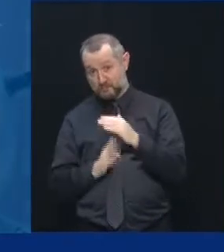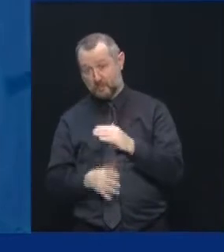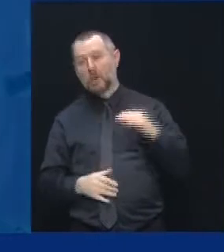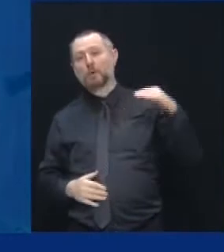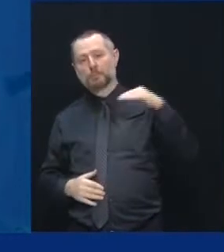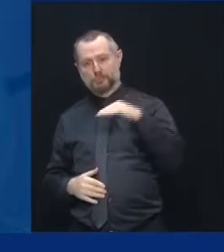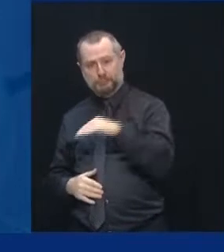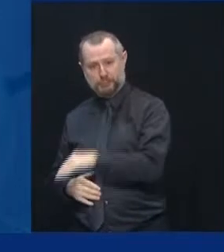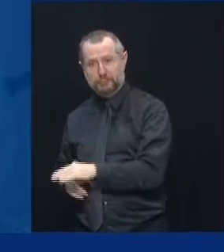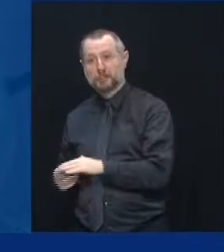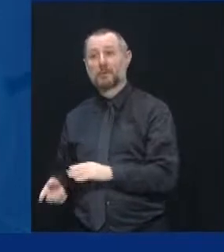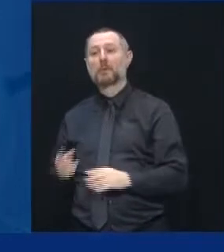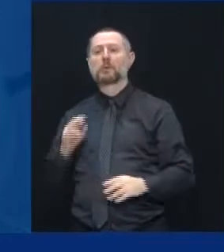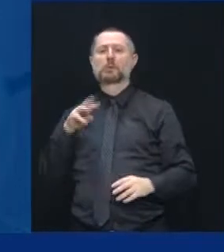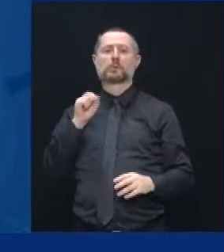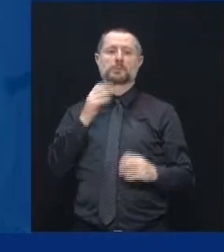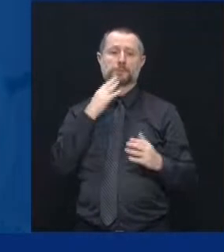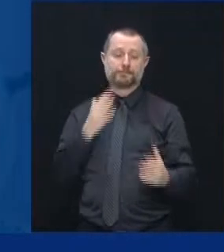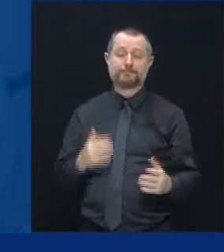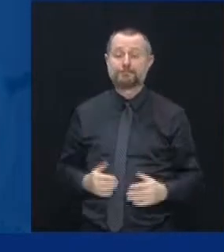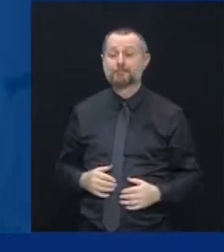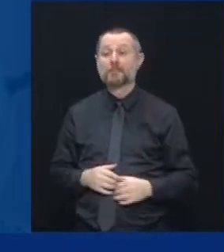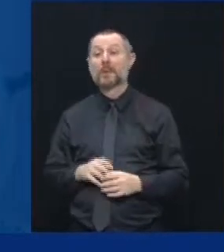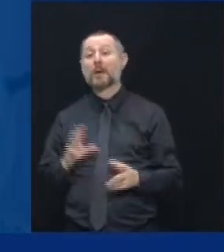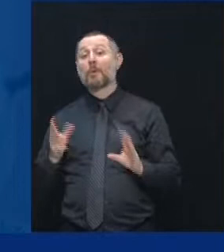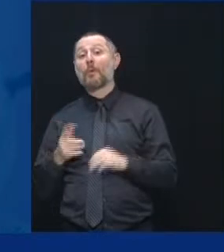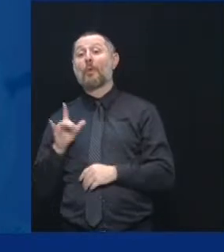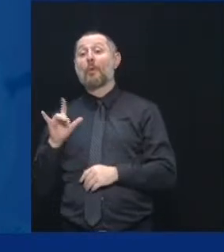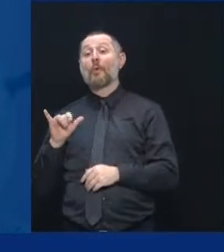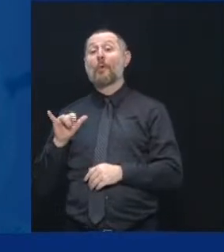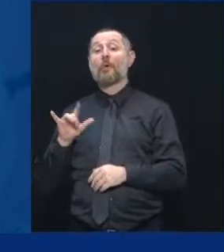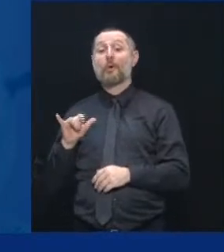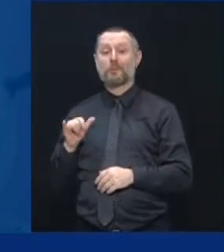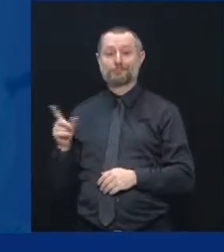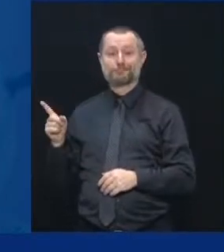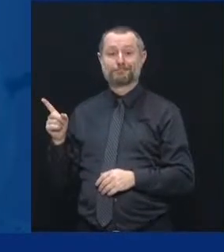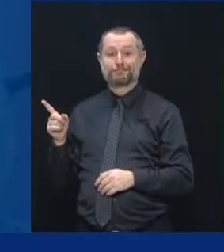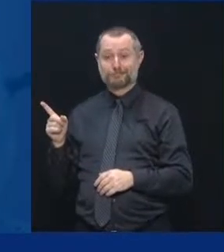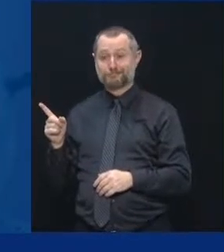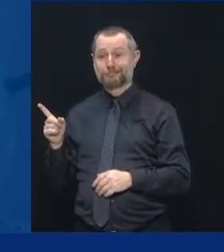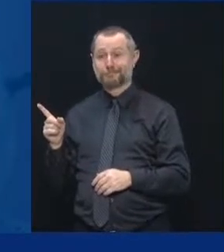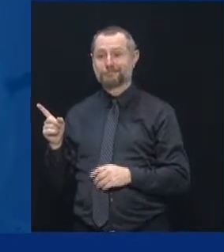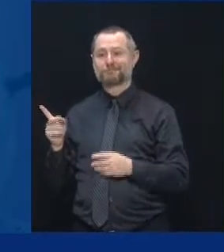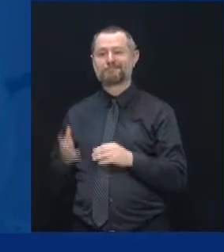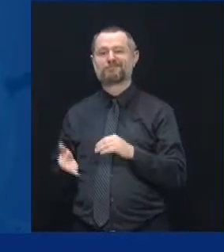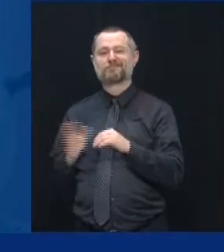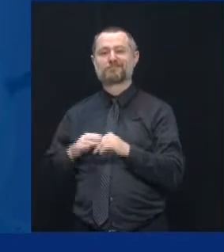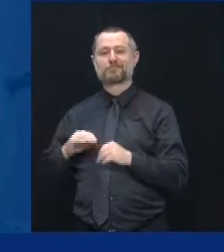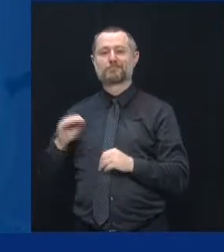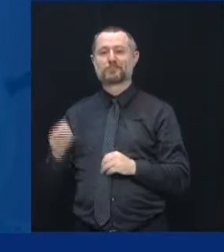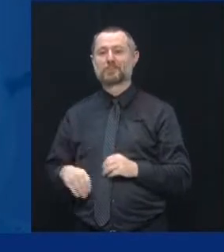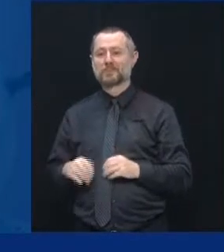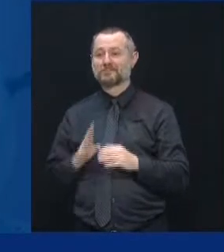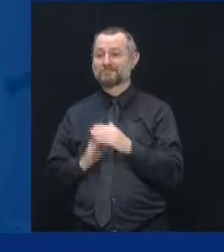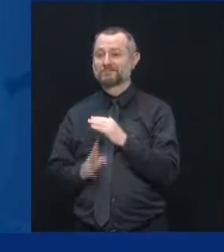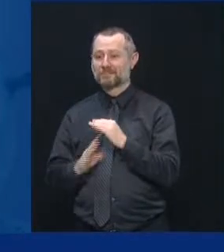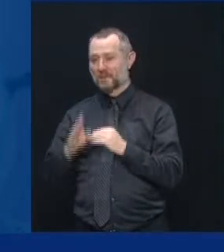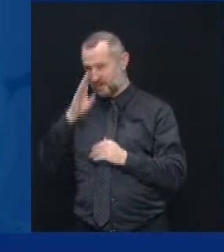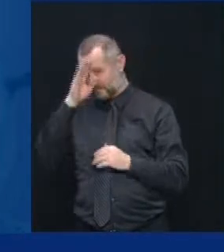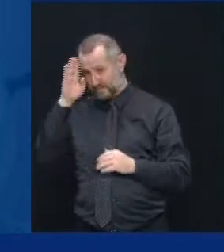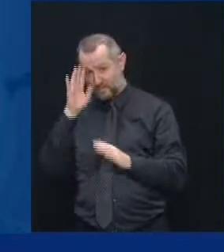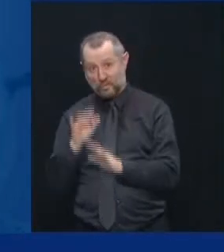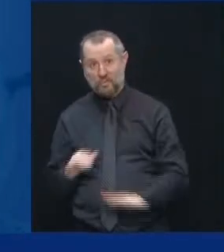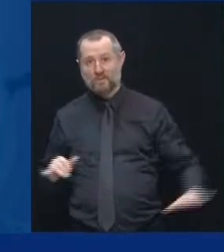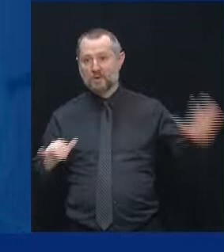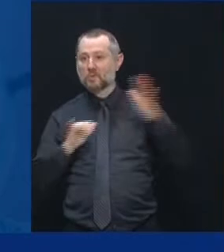and that is all good news. Long Island has the highest number percentage of hospitalized in the state. That has been